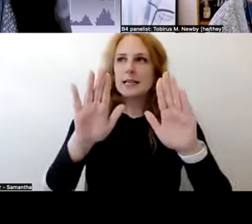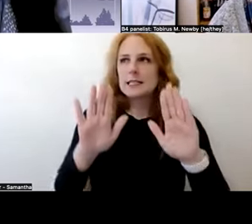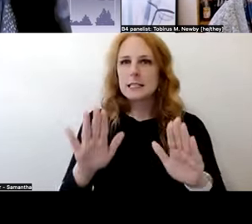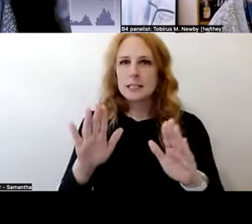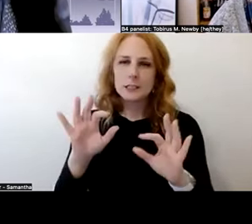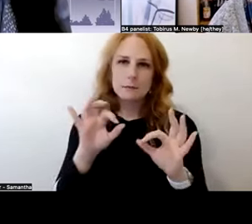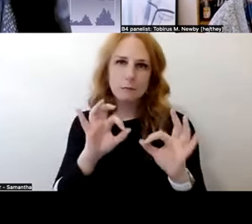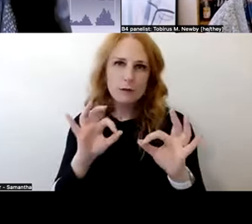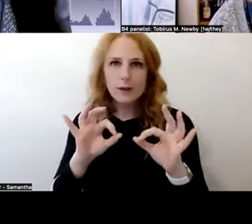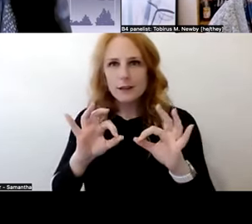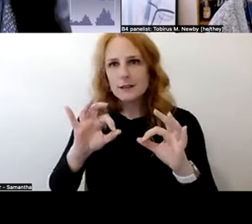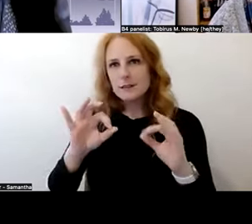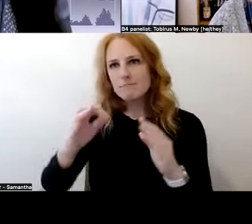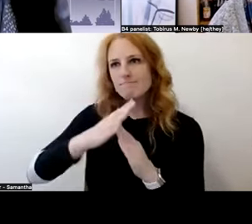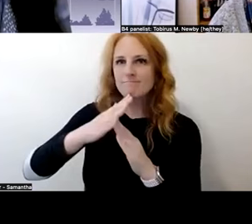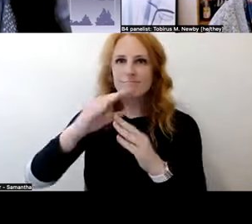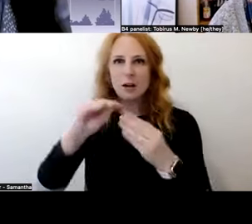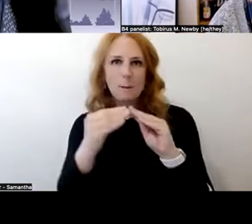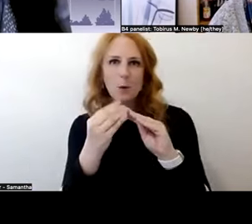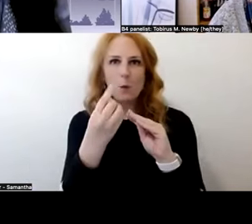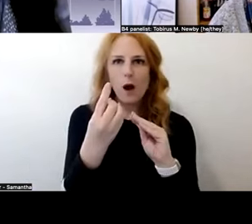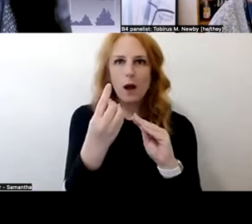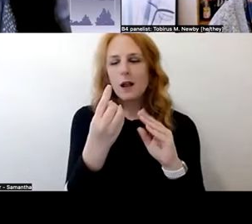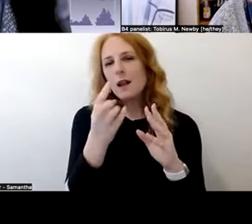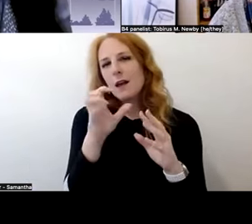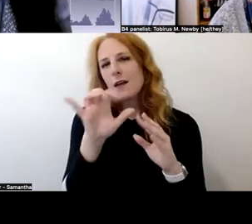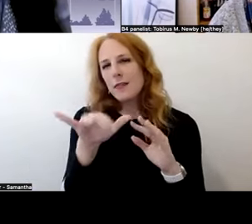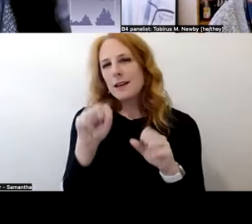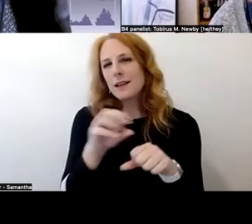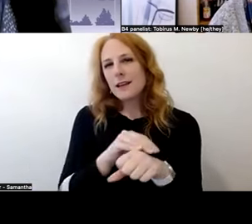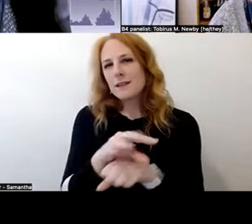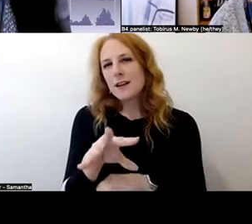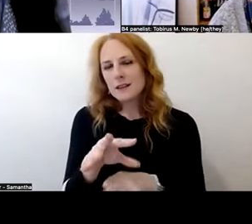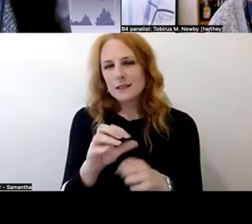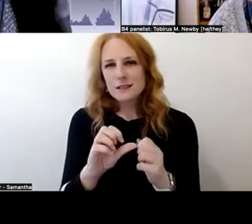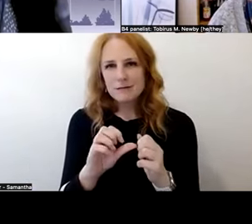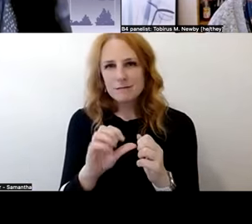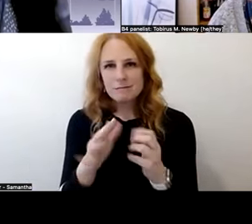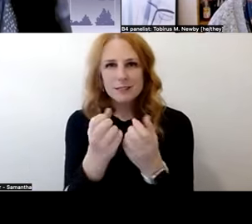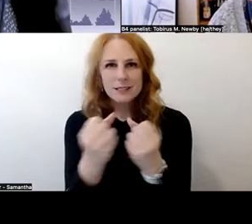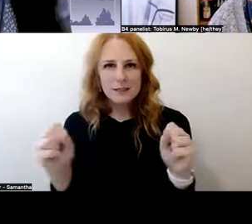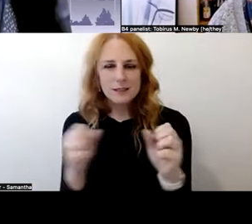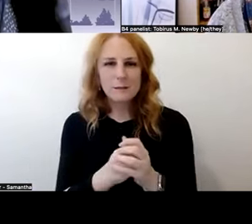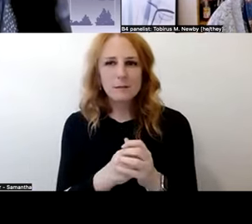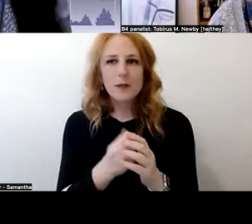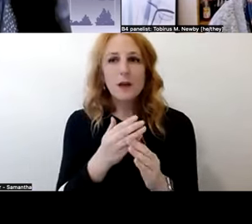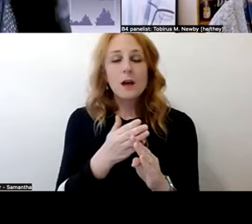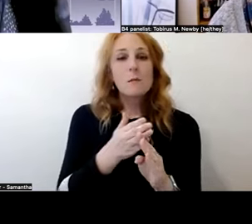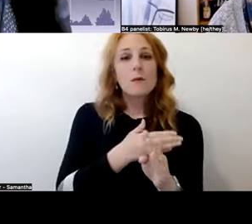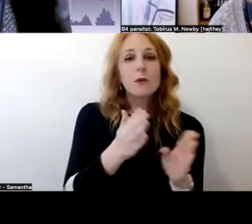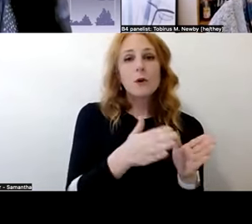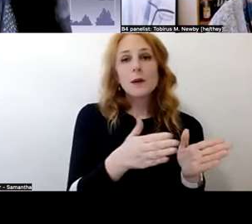one. A lot to be said there. So thank you for those reflections. And before we shift gears